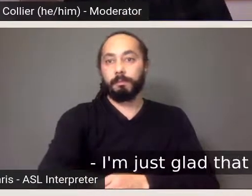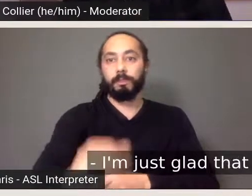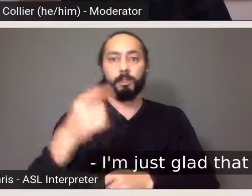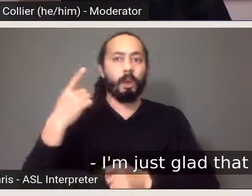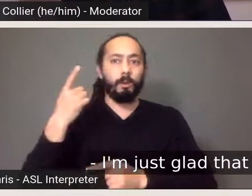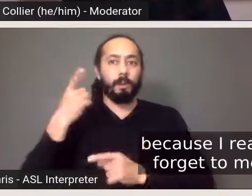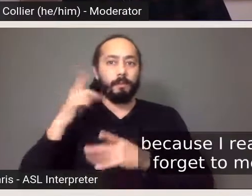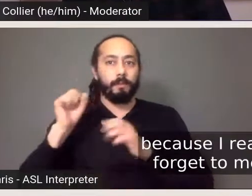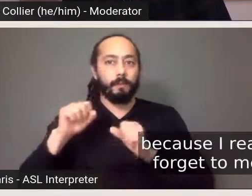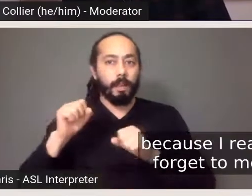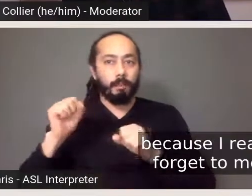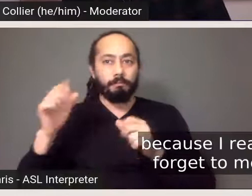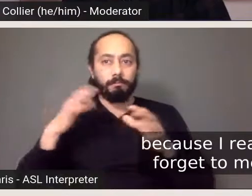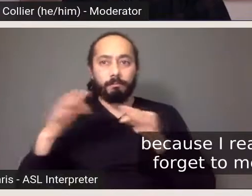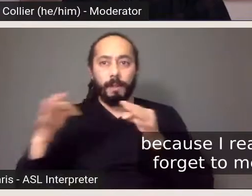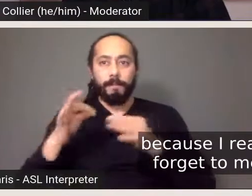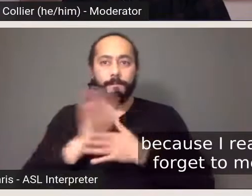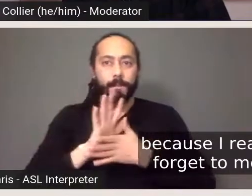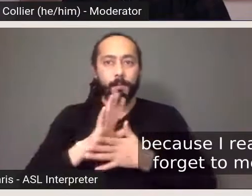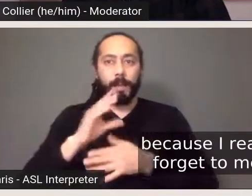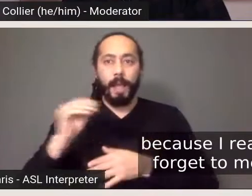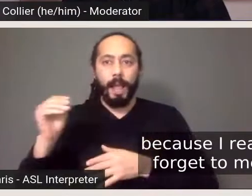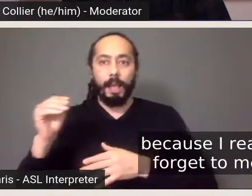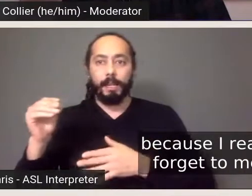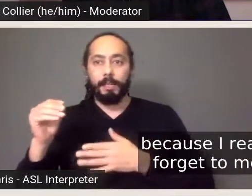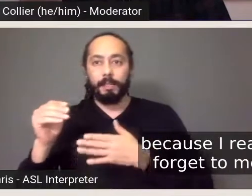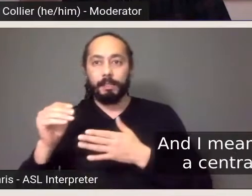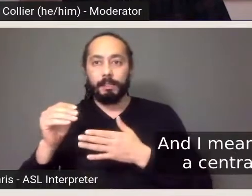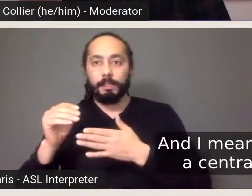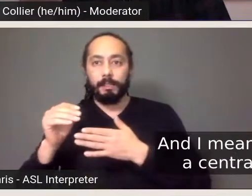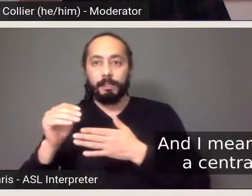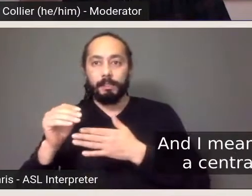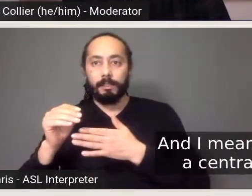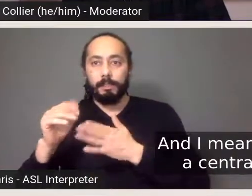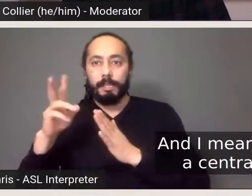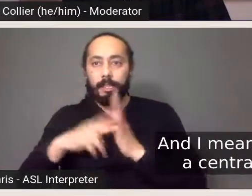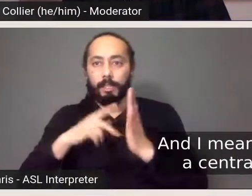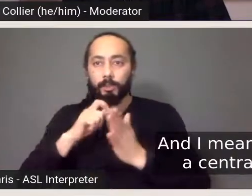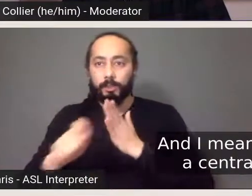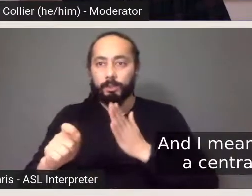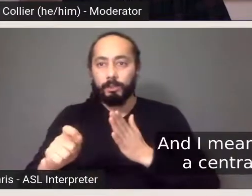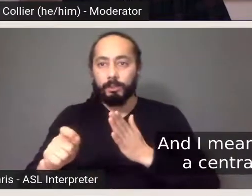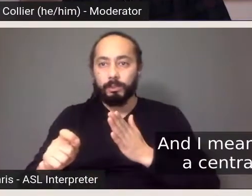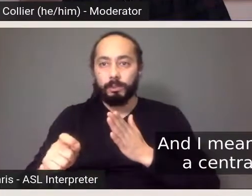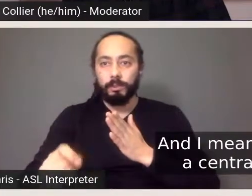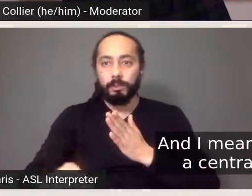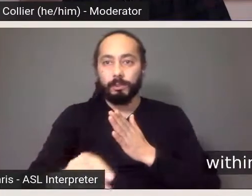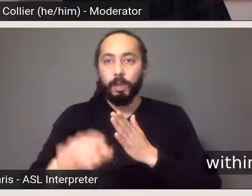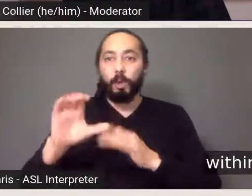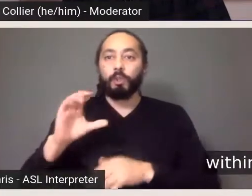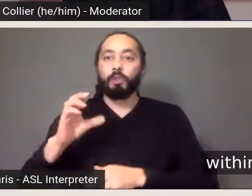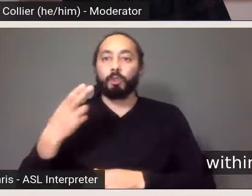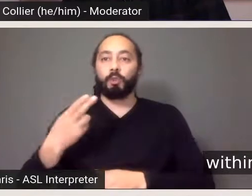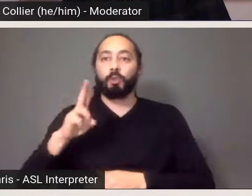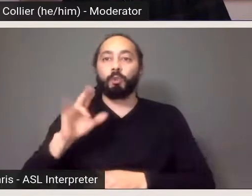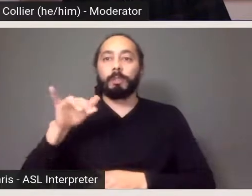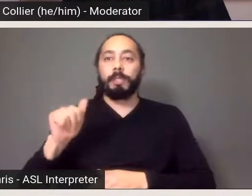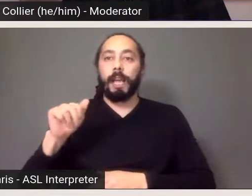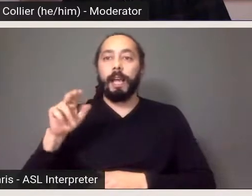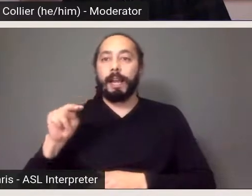that someone brought it up, because I realized that we did forget to mention it earlier. And I mean, this was such a central plot device within the